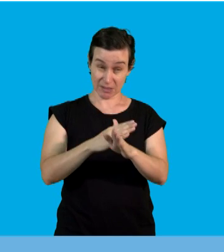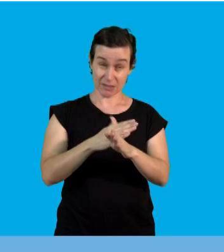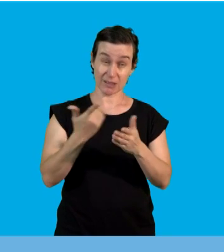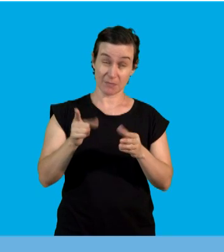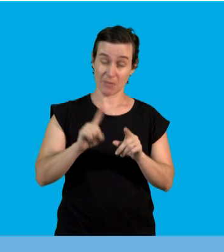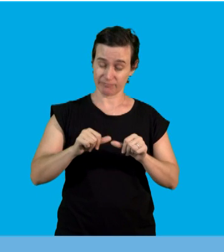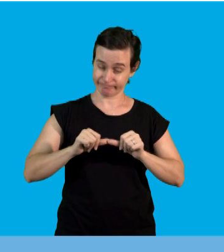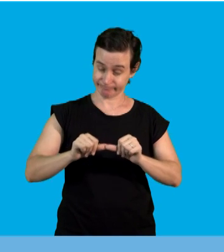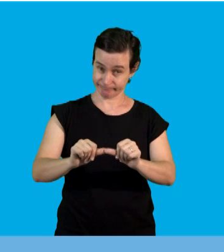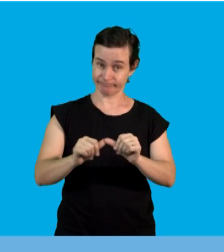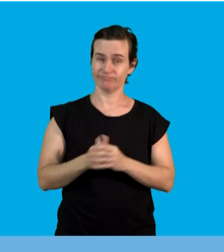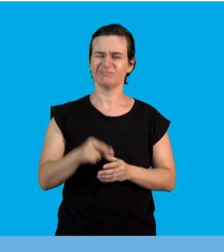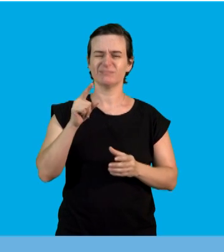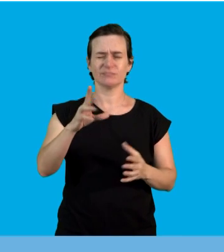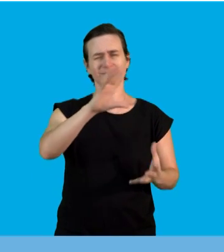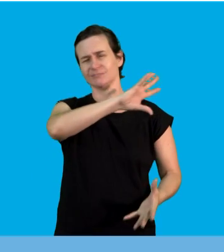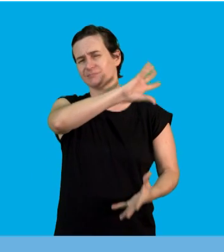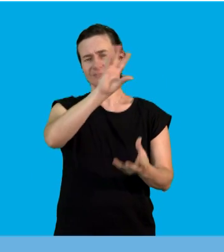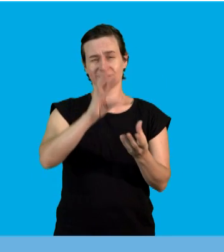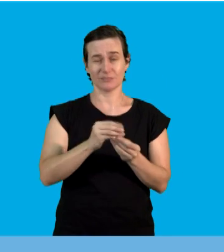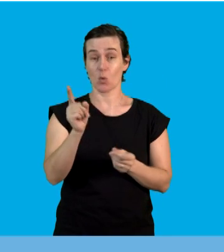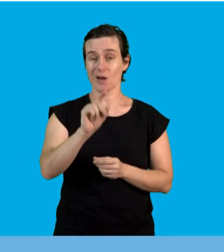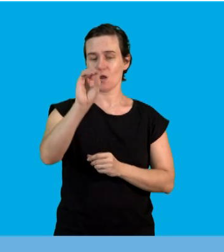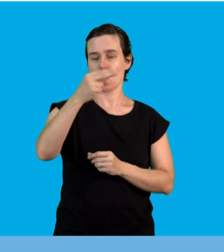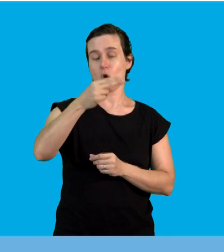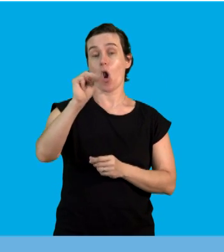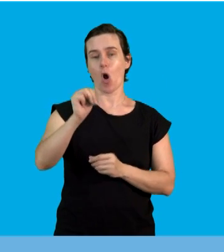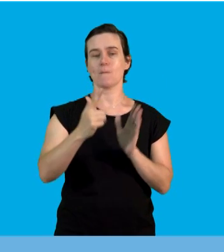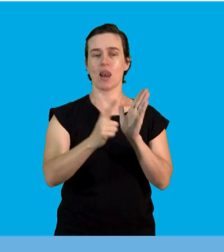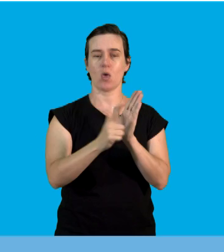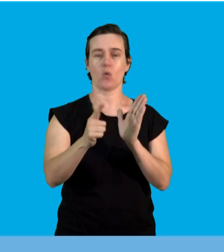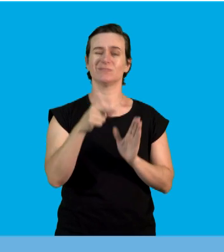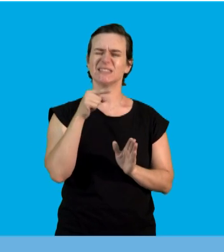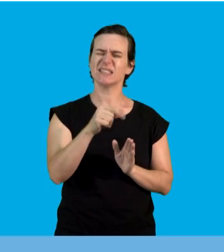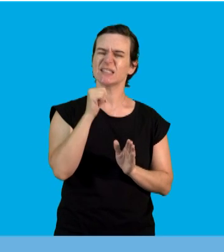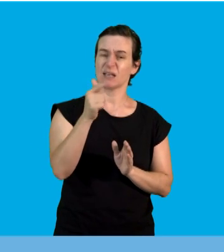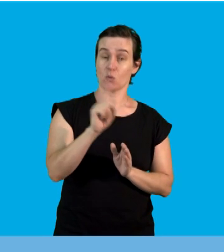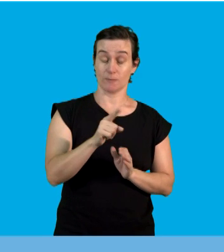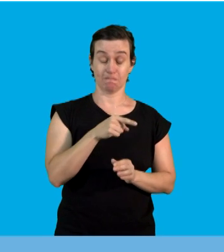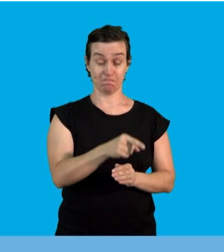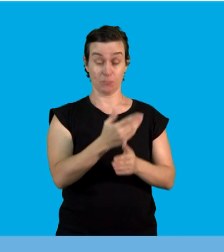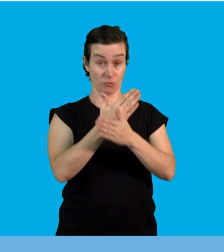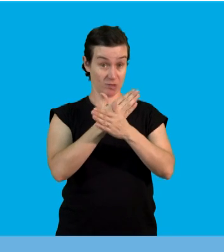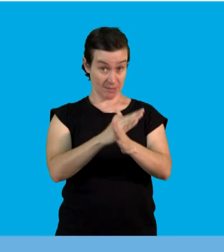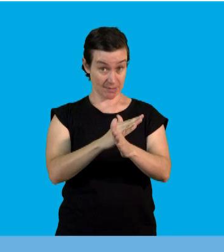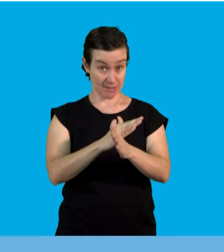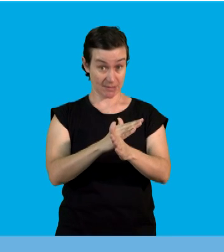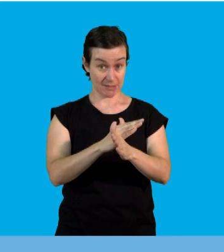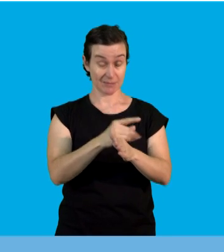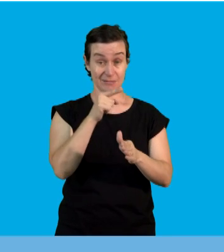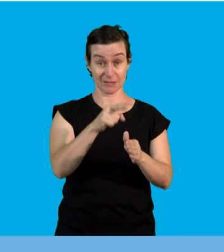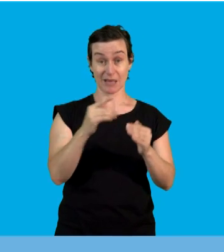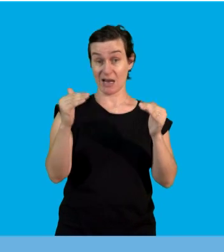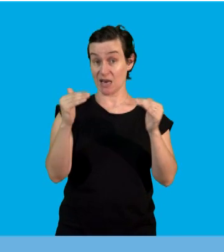the same. That can be summarized by using the Ohm's law that states that the resistance